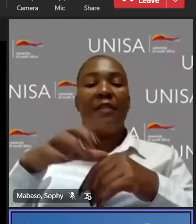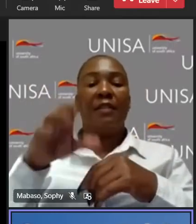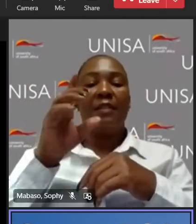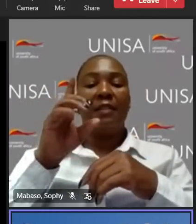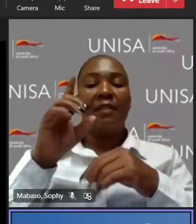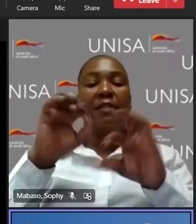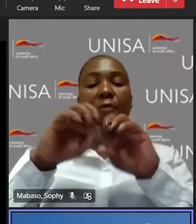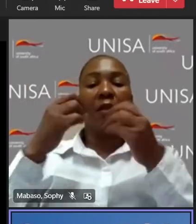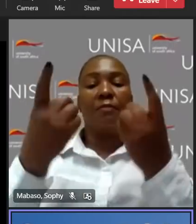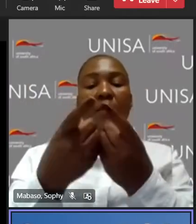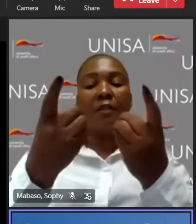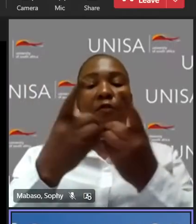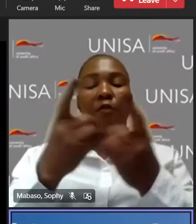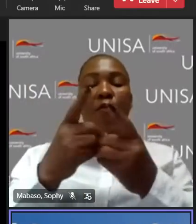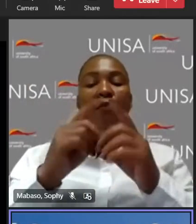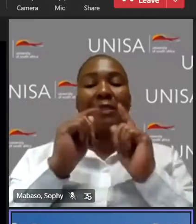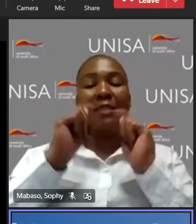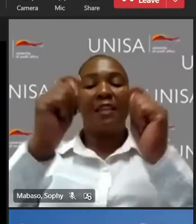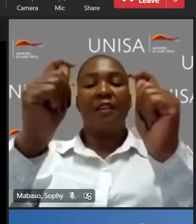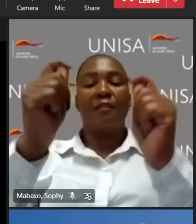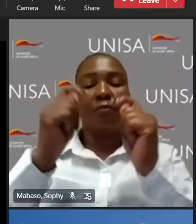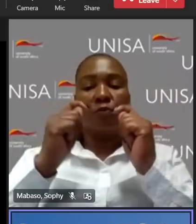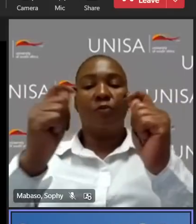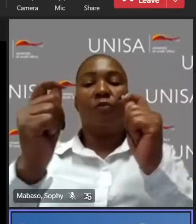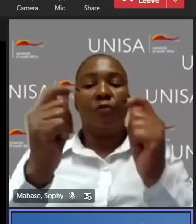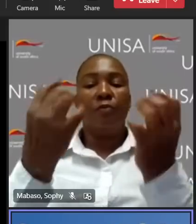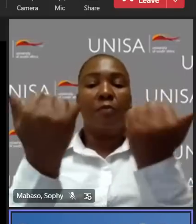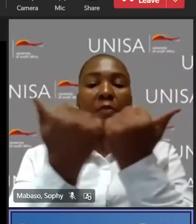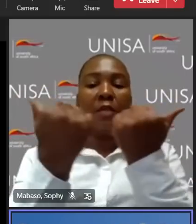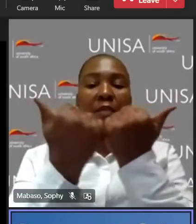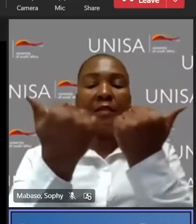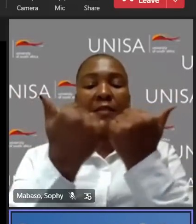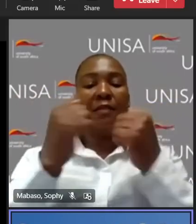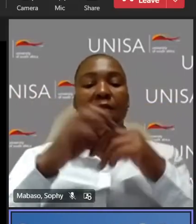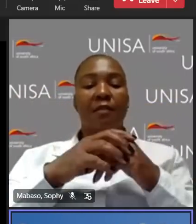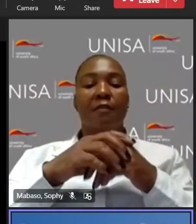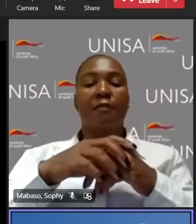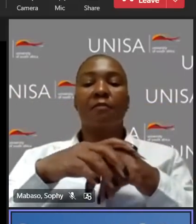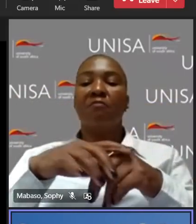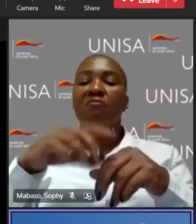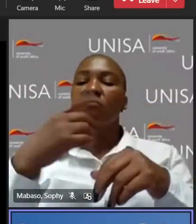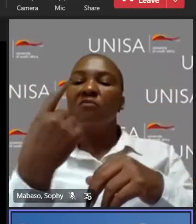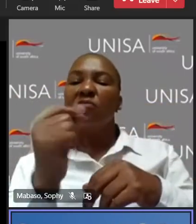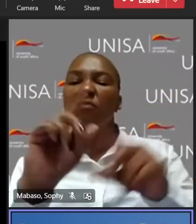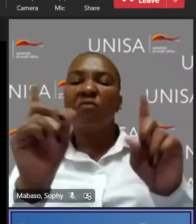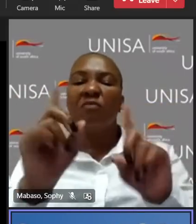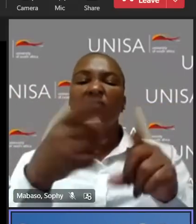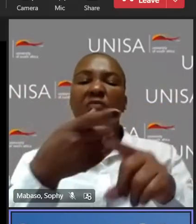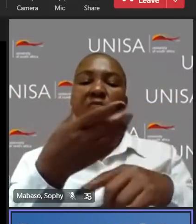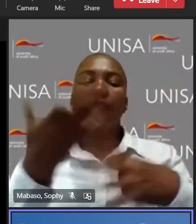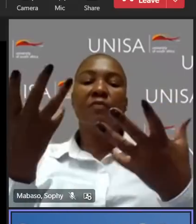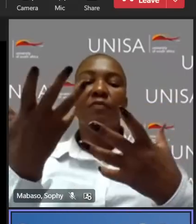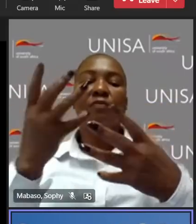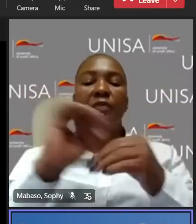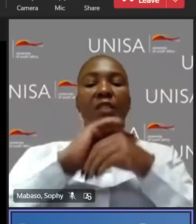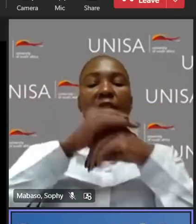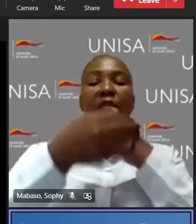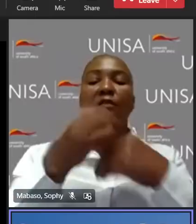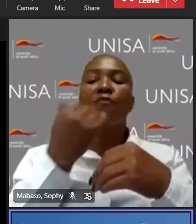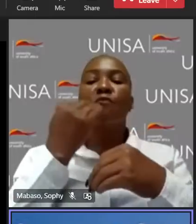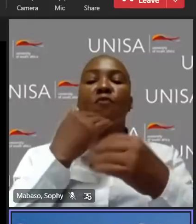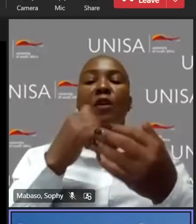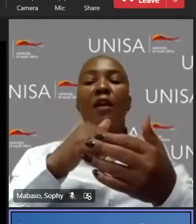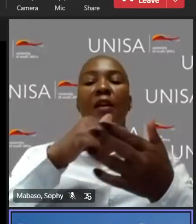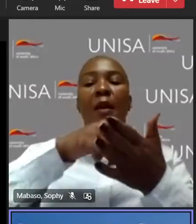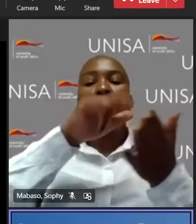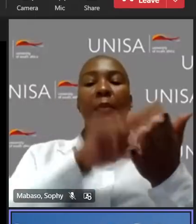Department of Transport bursary. What does the bursary cover, or who can apply actually